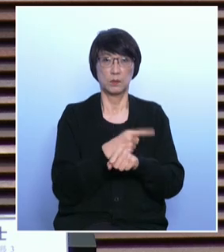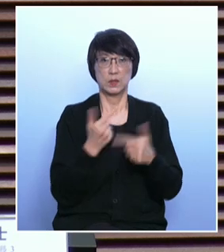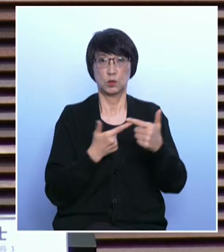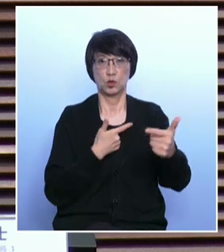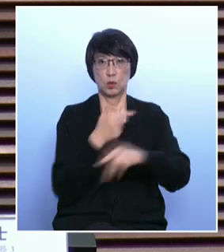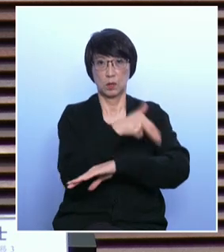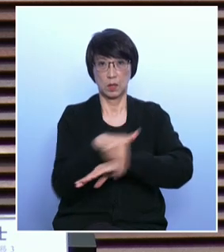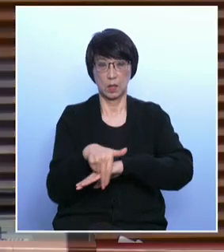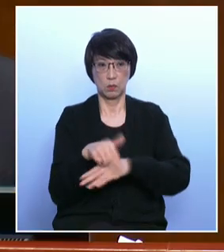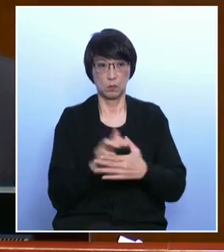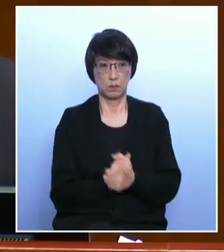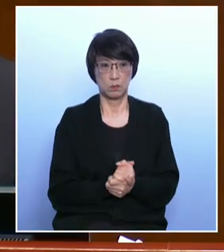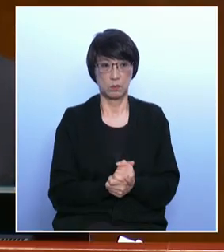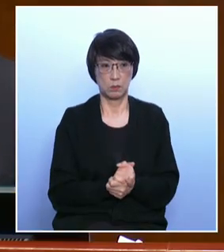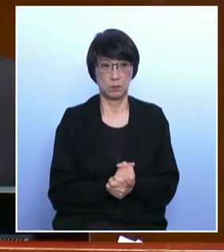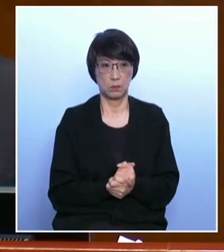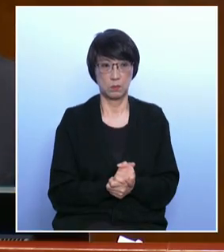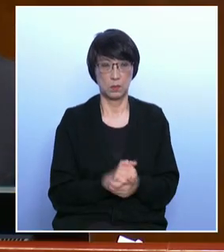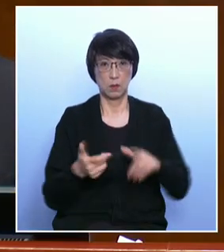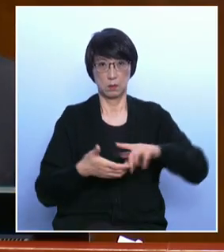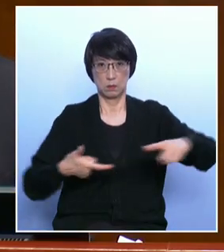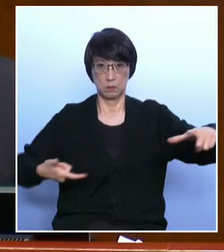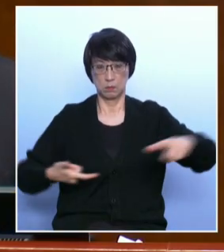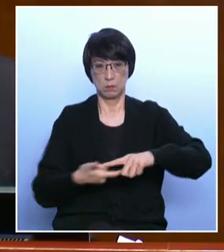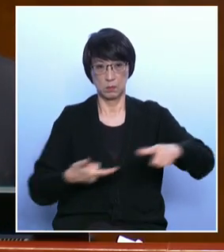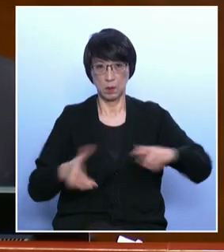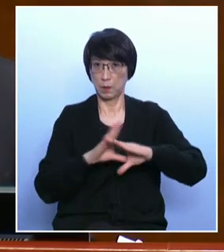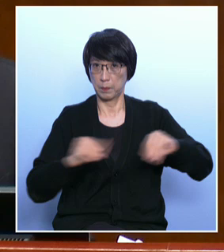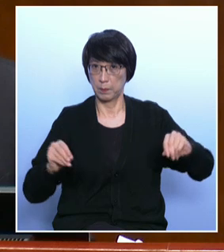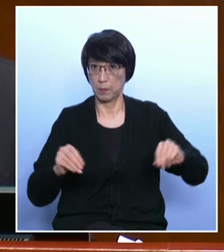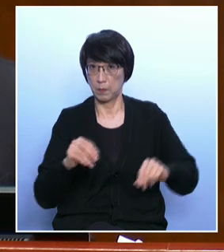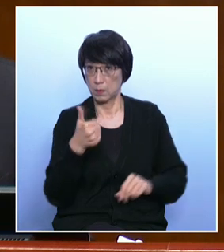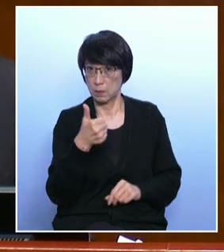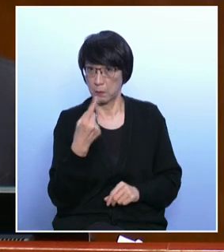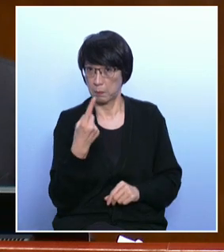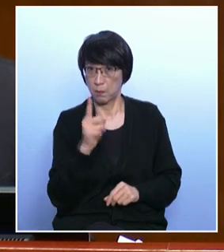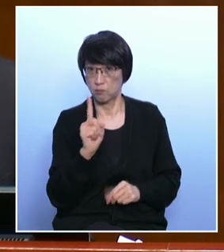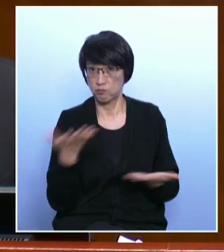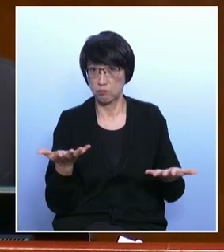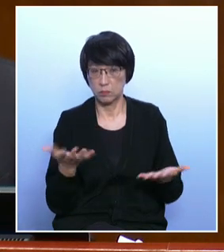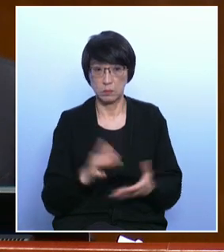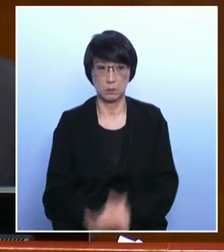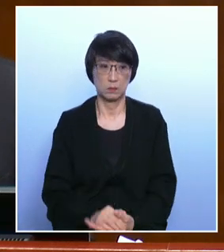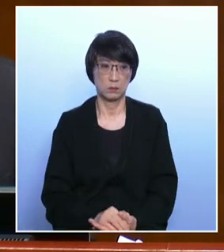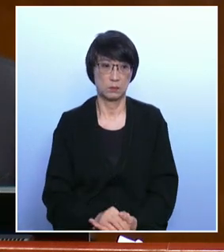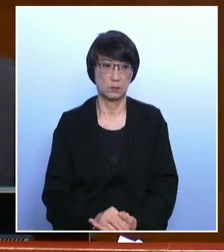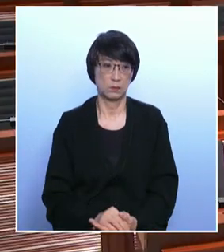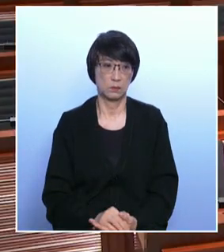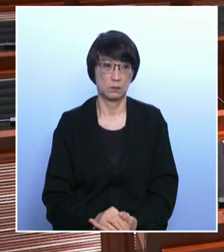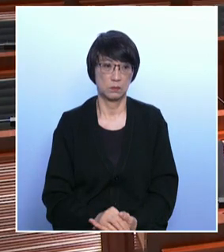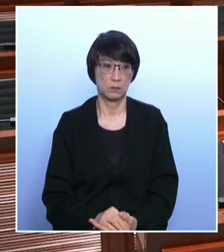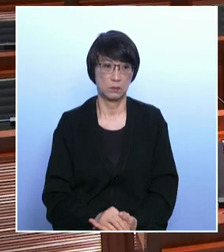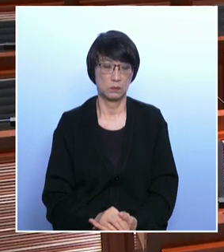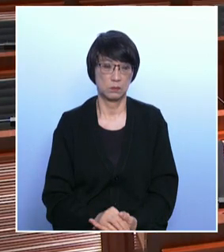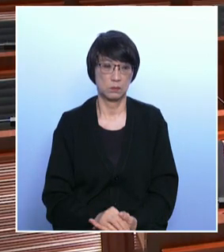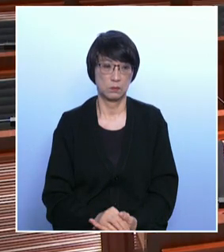Regarding measures in the short, medium, and long term, well, you have already covered these questions. Regarding the plot ratio